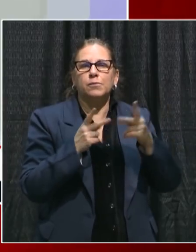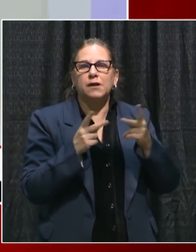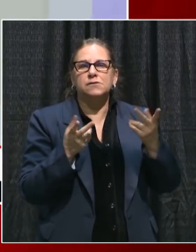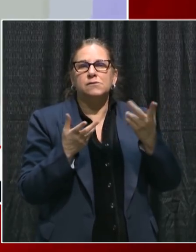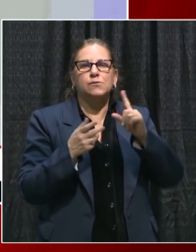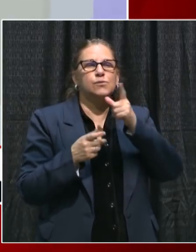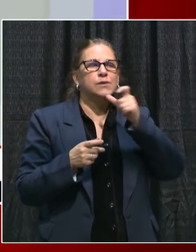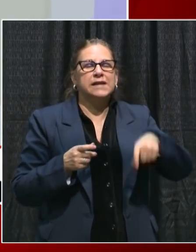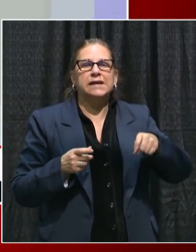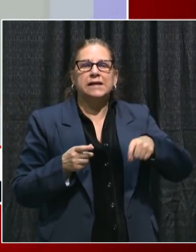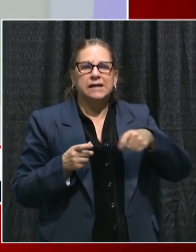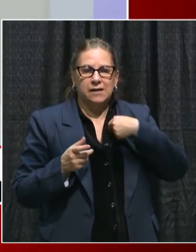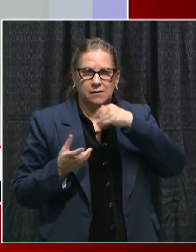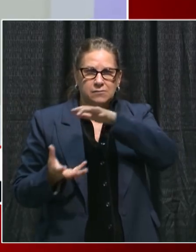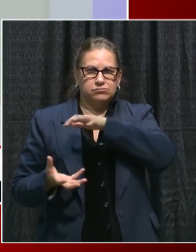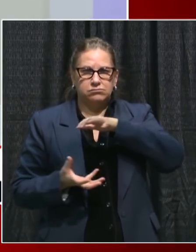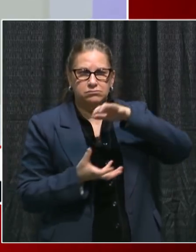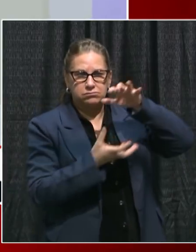shelters.